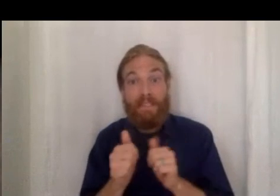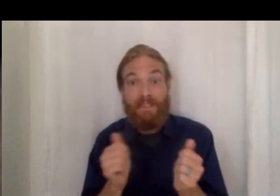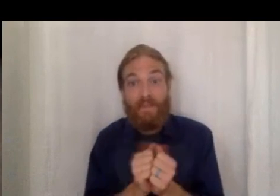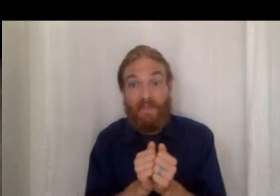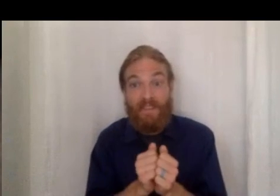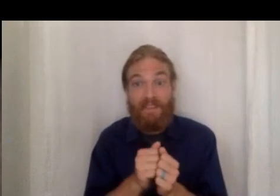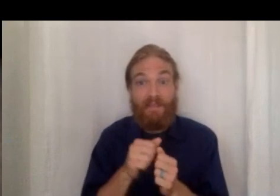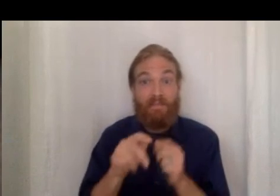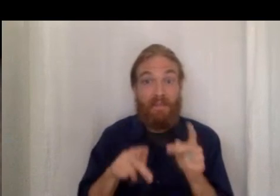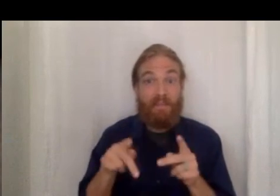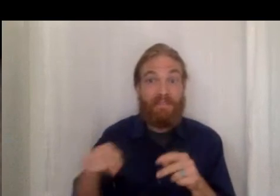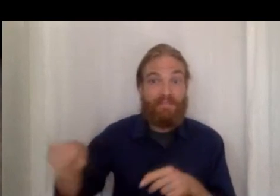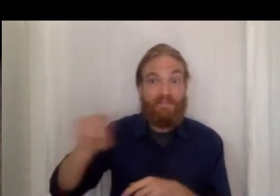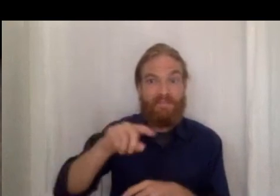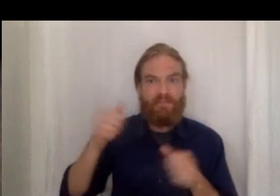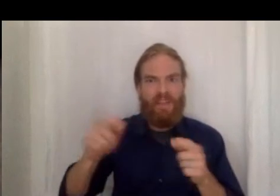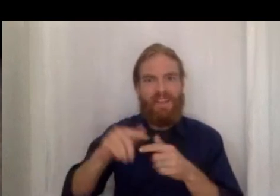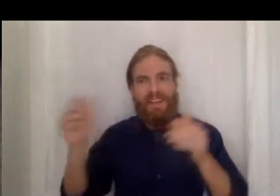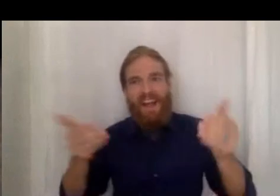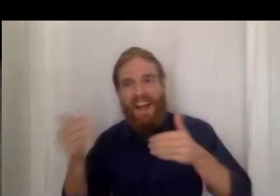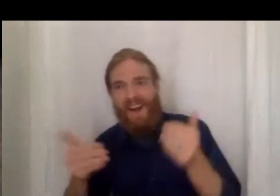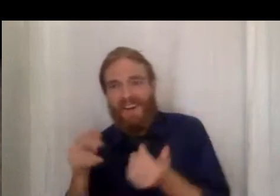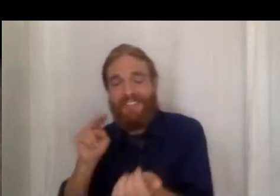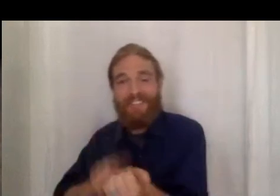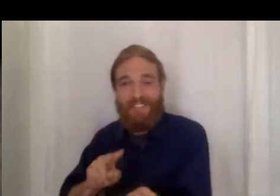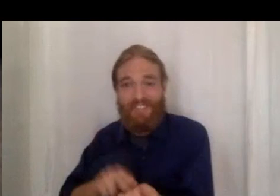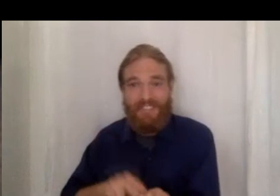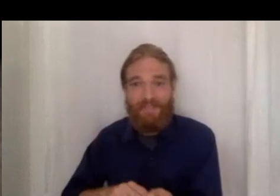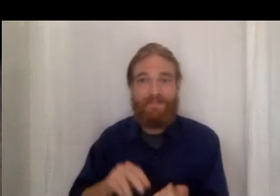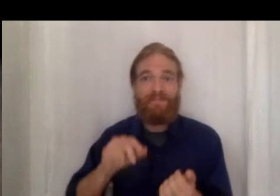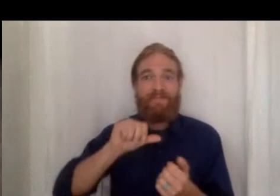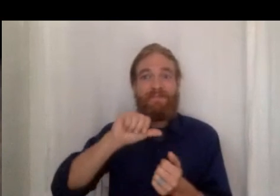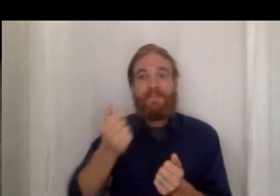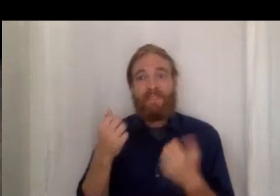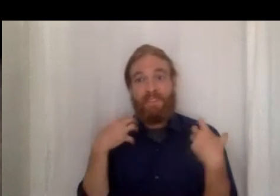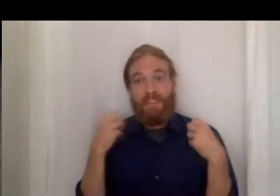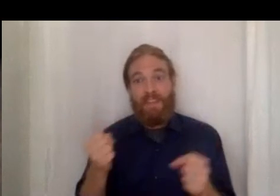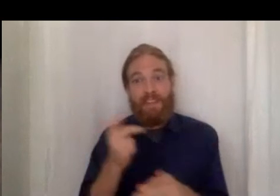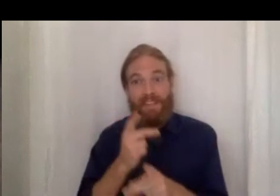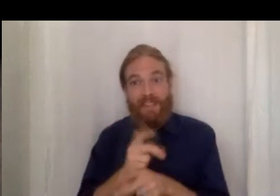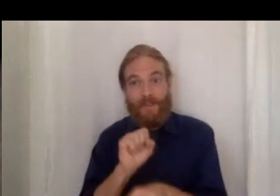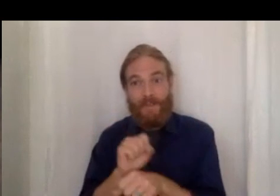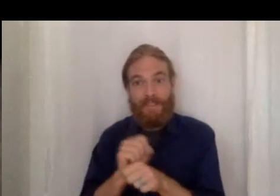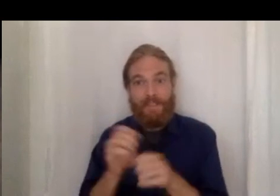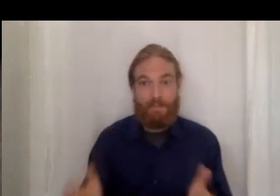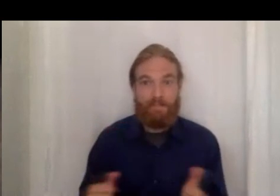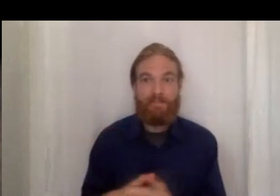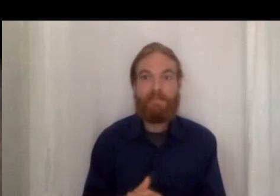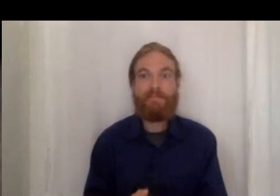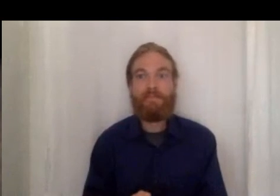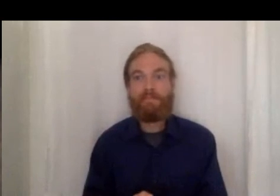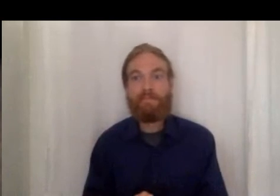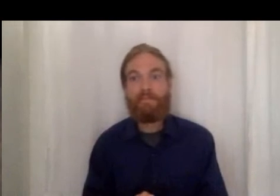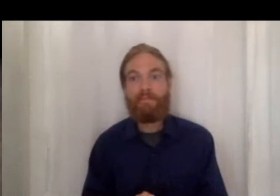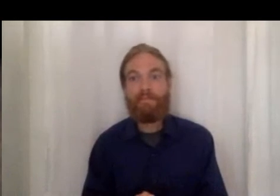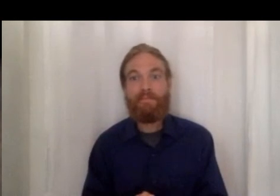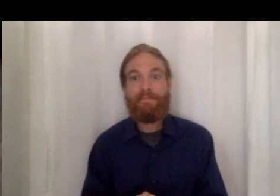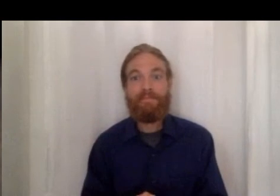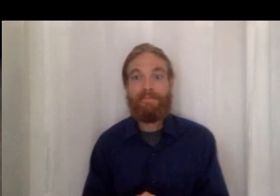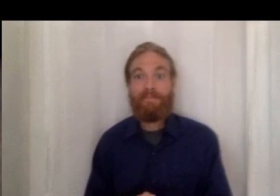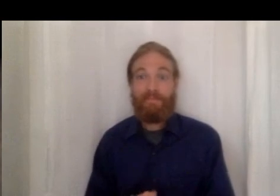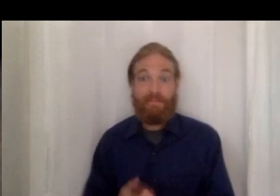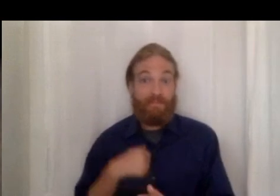so that we can, I just don't want I don't want anybody at the breaking point. That's just not what we're